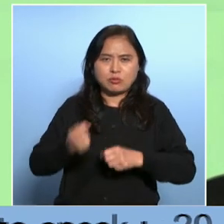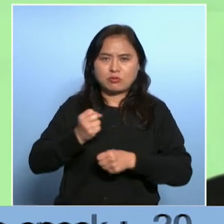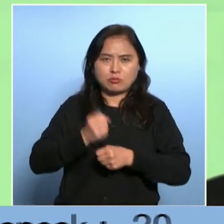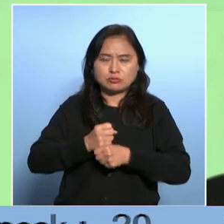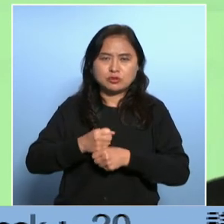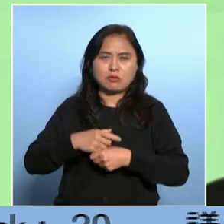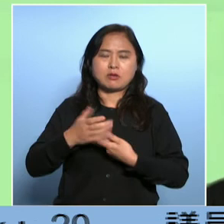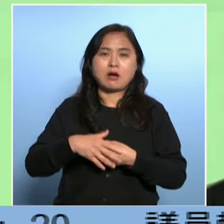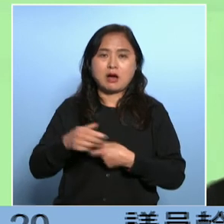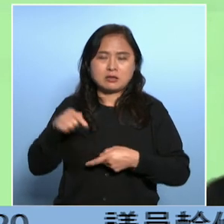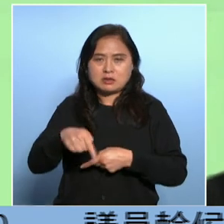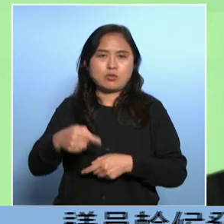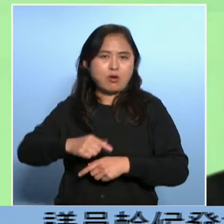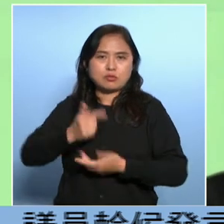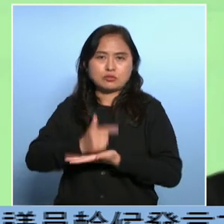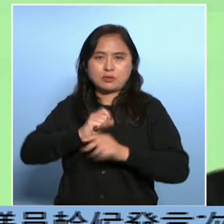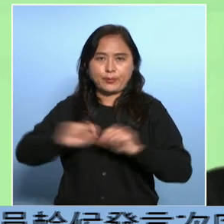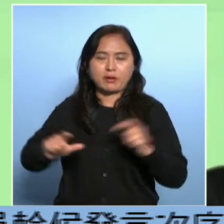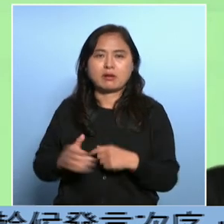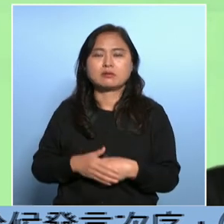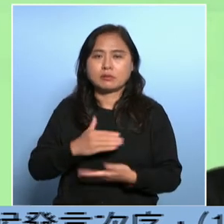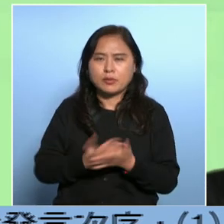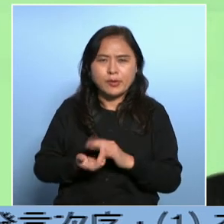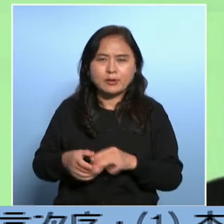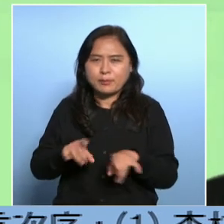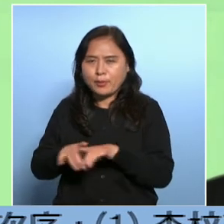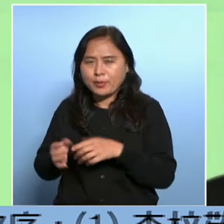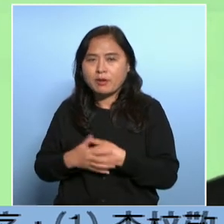that the top priority must be to